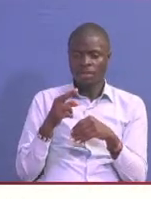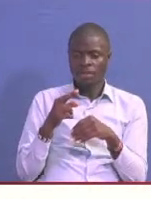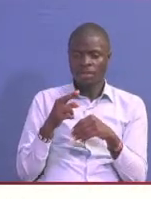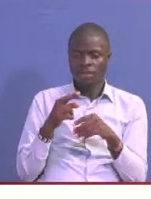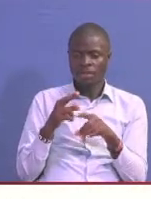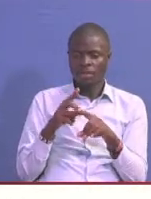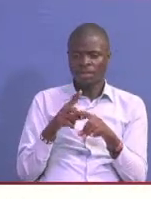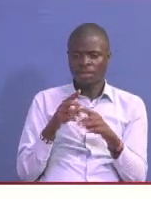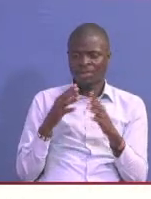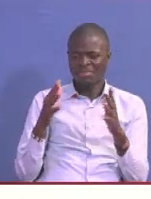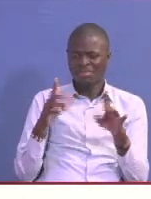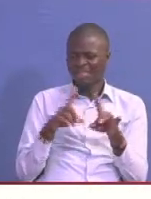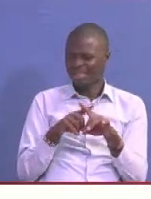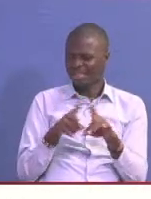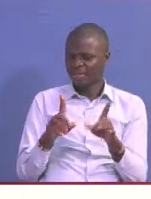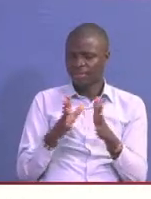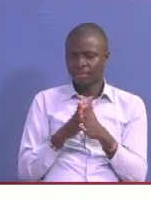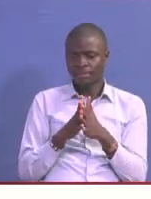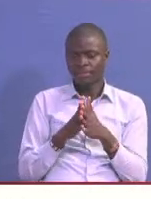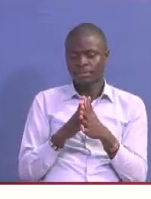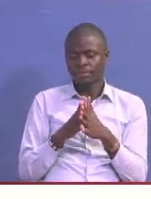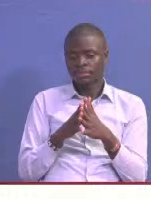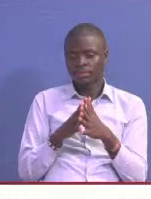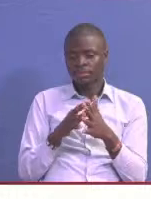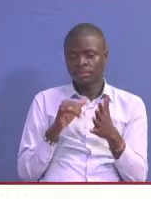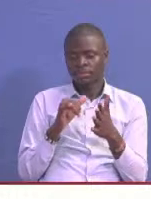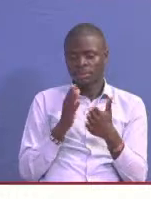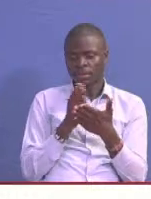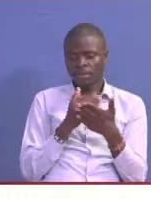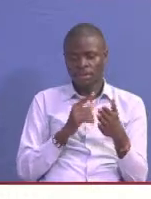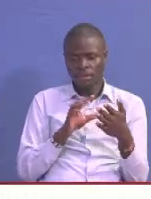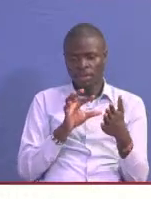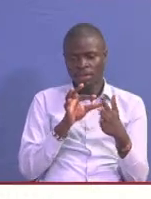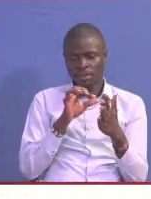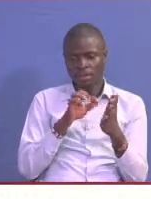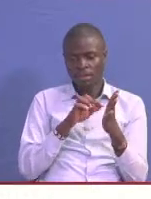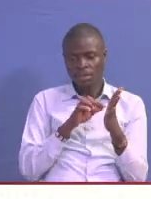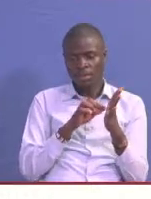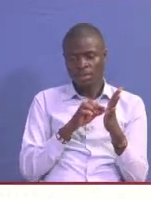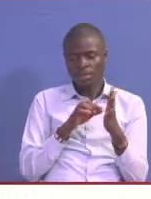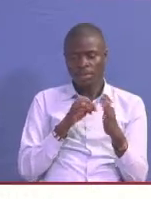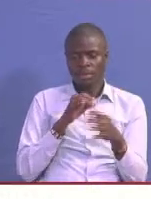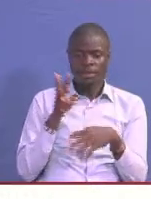there's a big gap. And at some point, I would say that I was